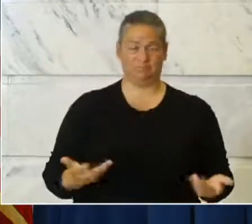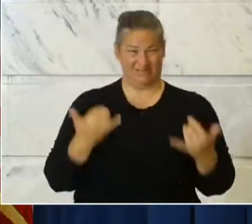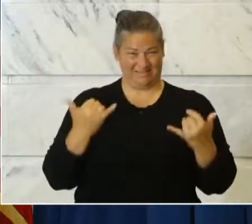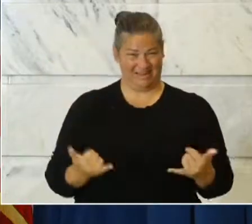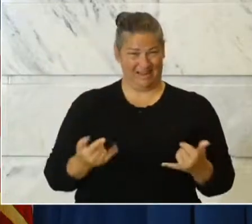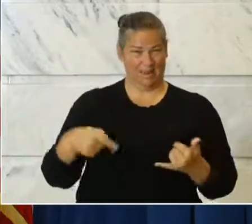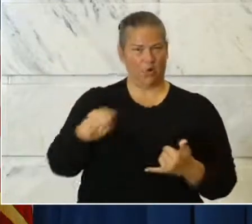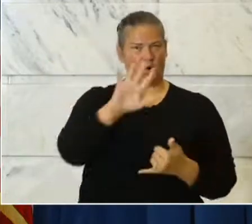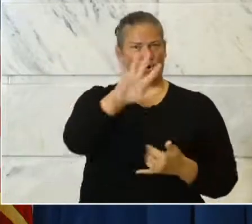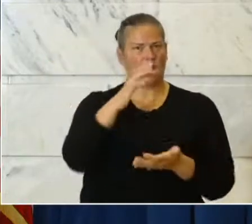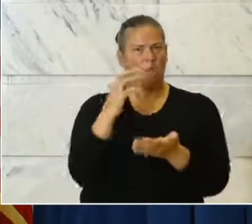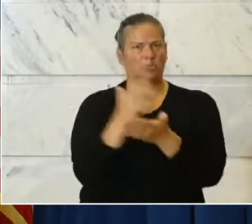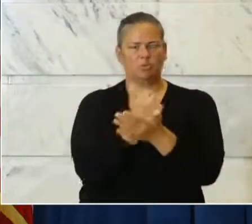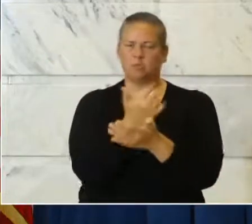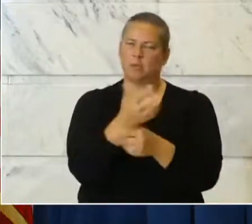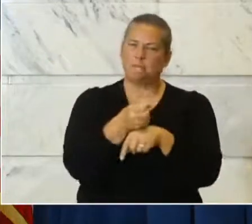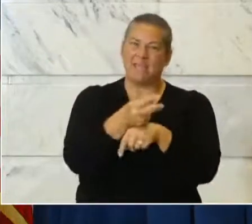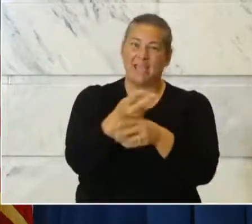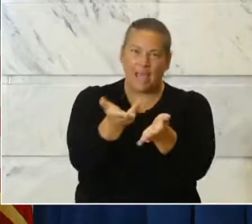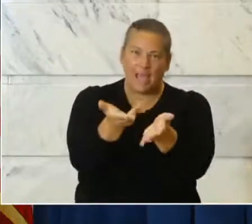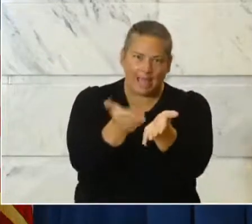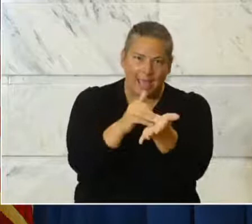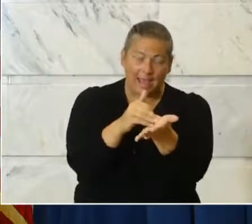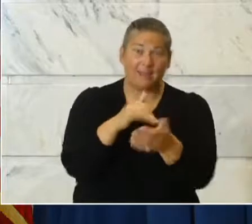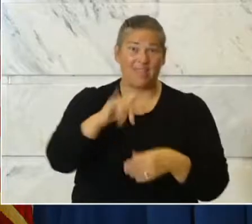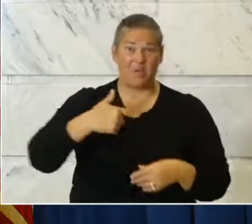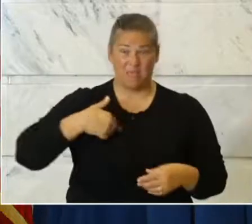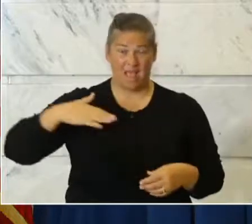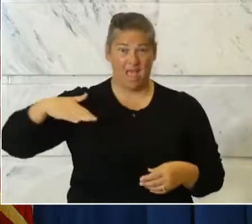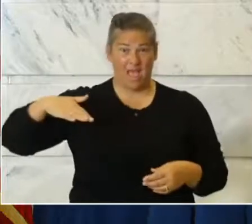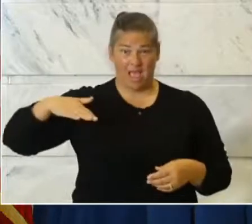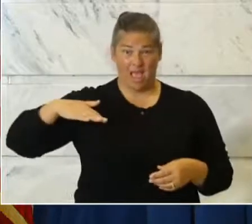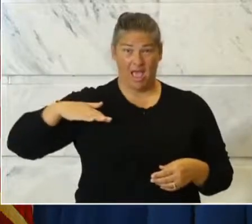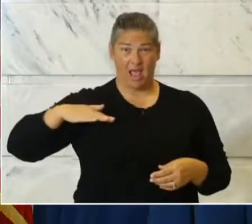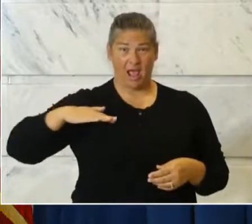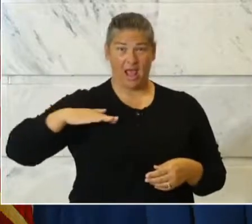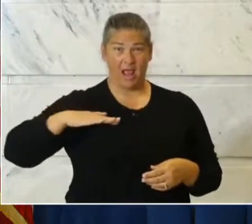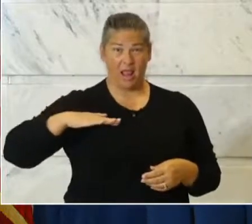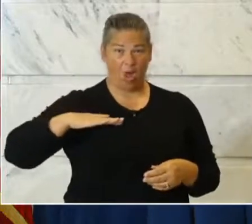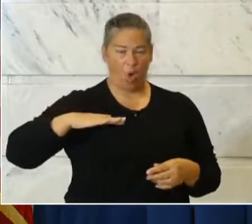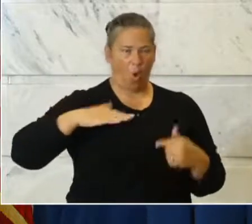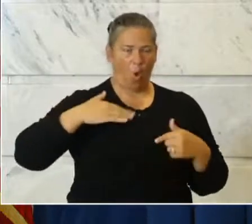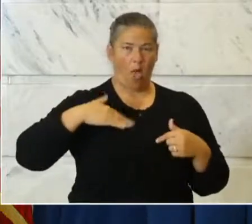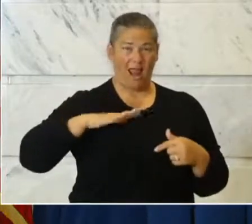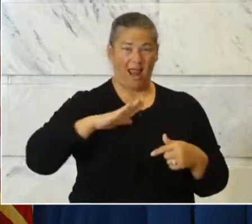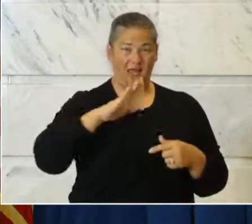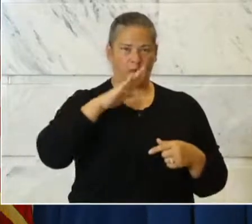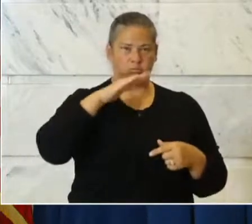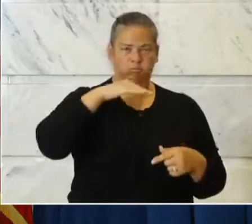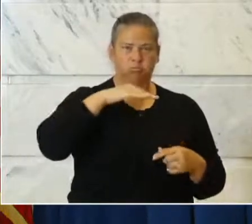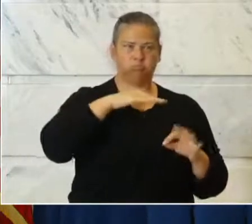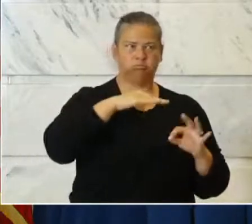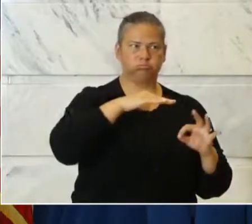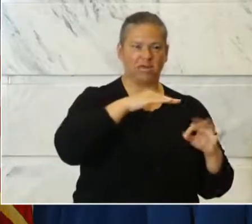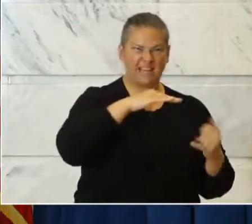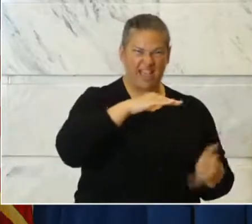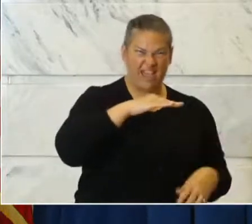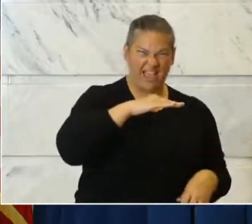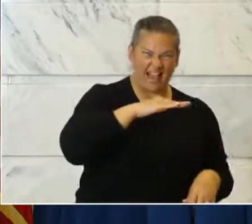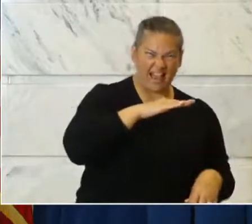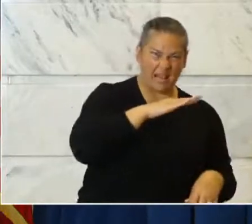virus again. So we were way up in the score, and guess what? It caught back up. We can either quit, walk off, and